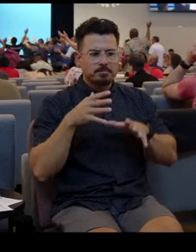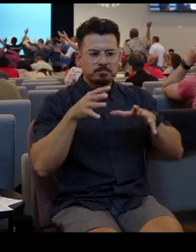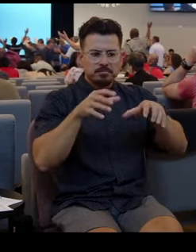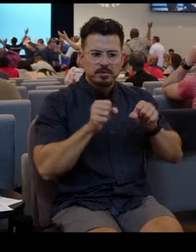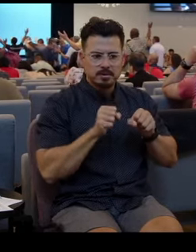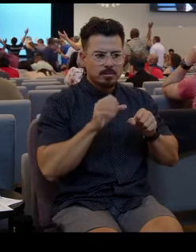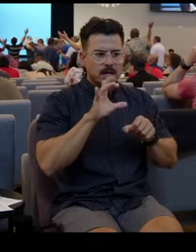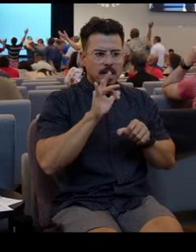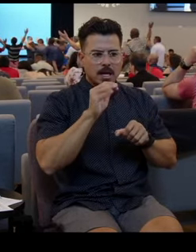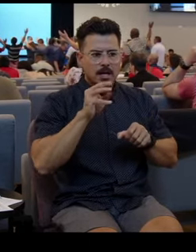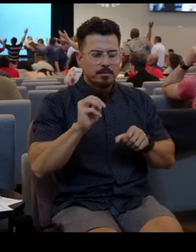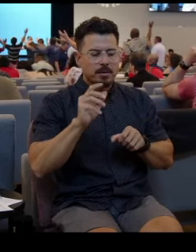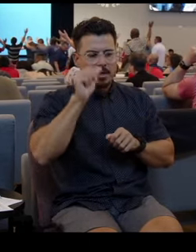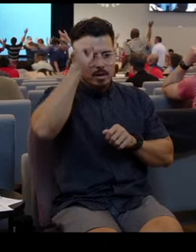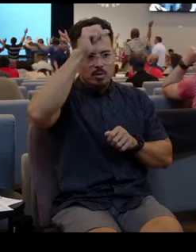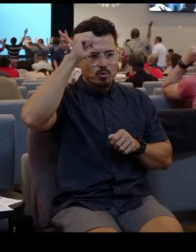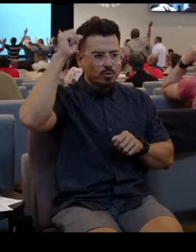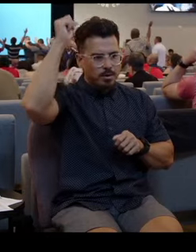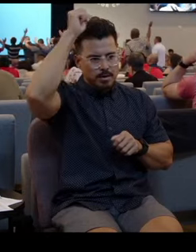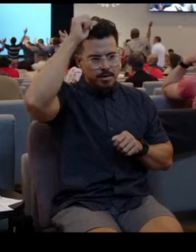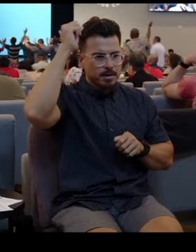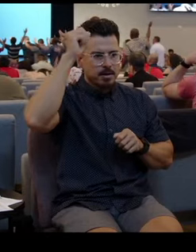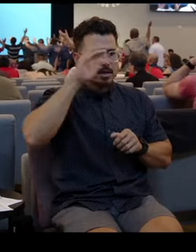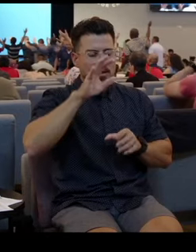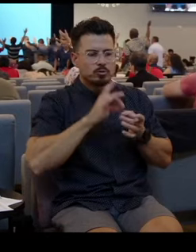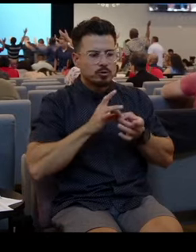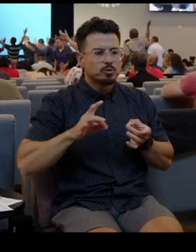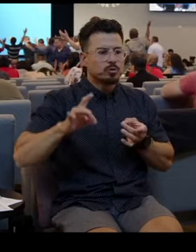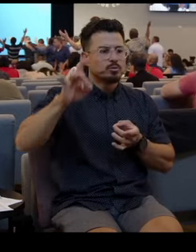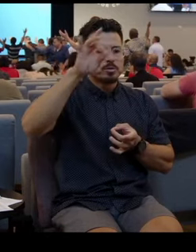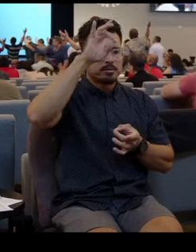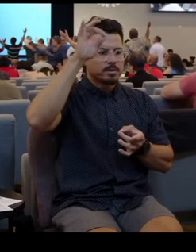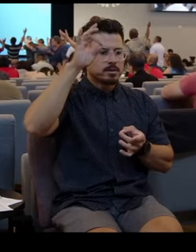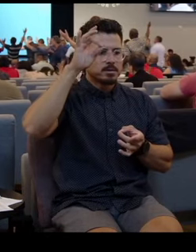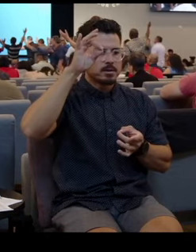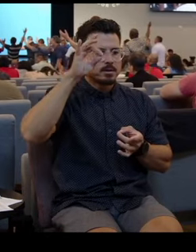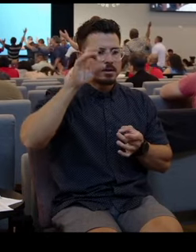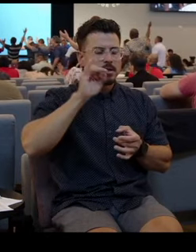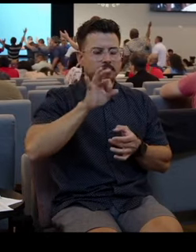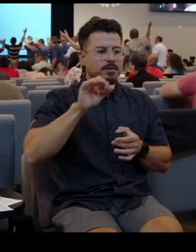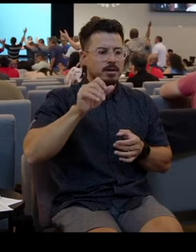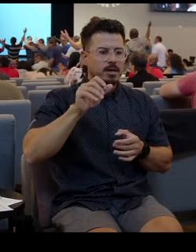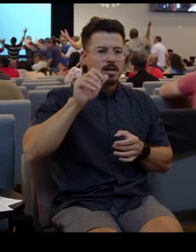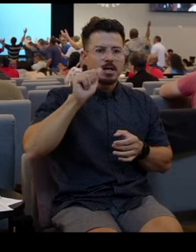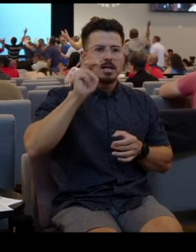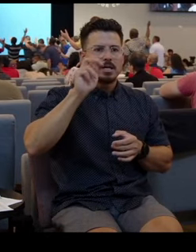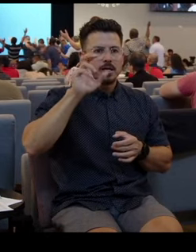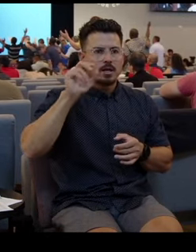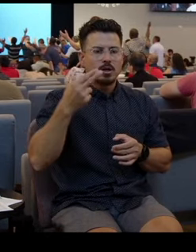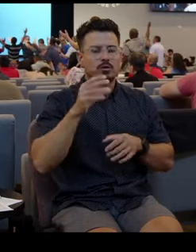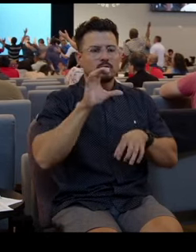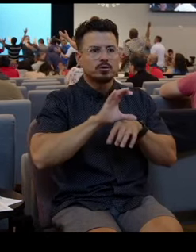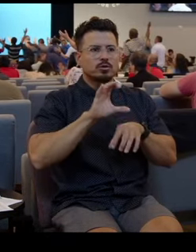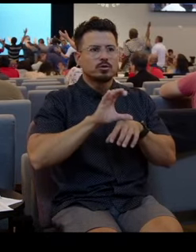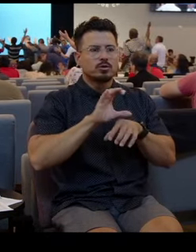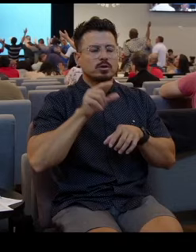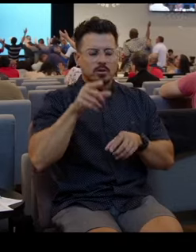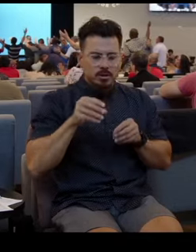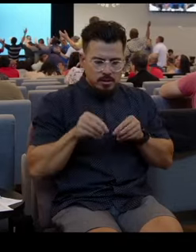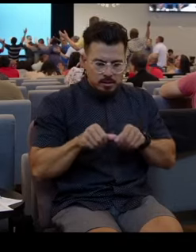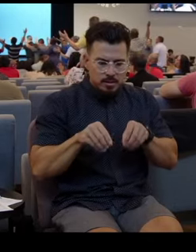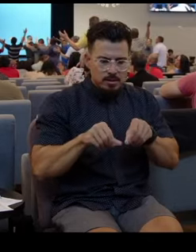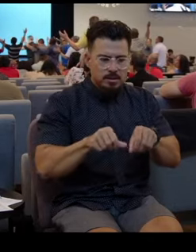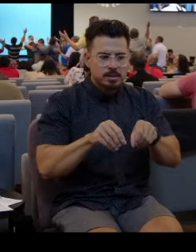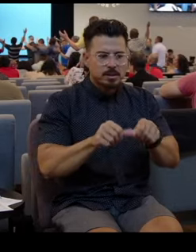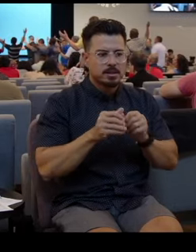the anointing and the spirit of the Antioch Church, those seeds